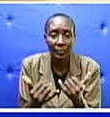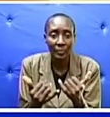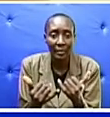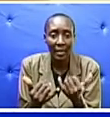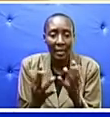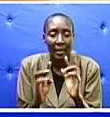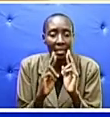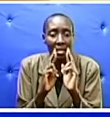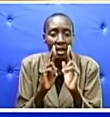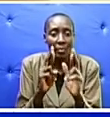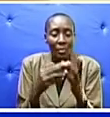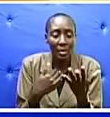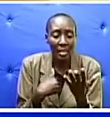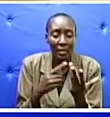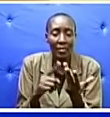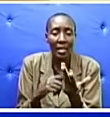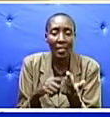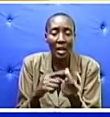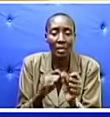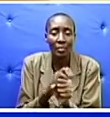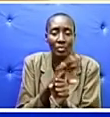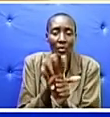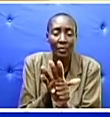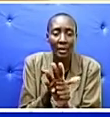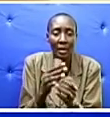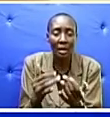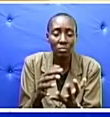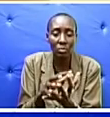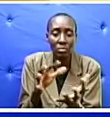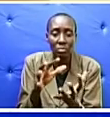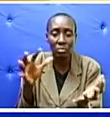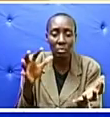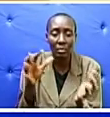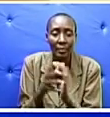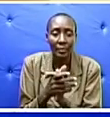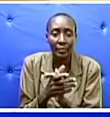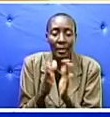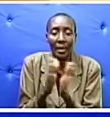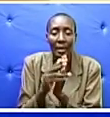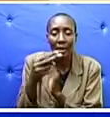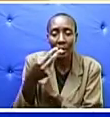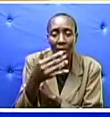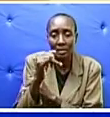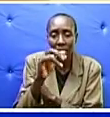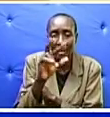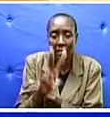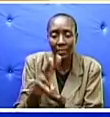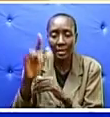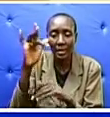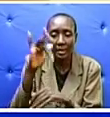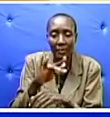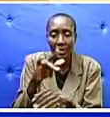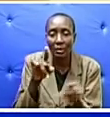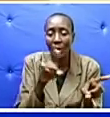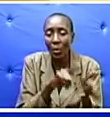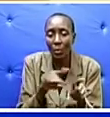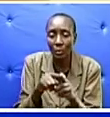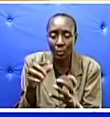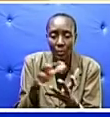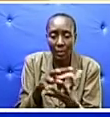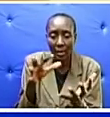the numbers of COVID-19, which are now surging, and HIV infections that are increasing as